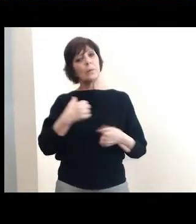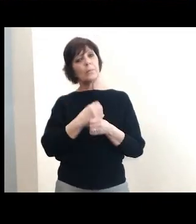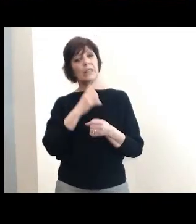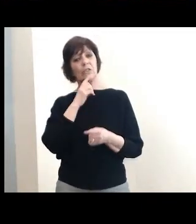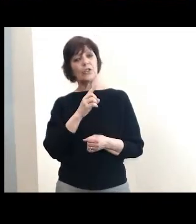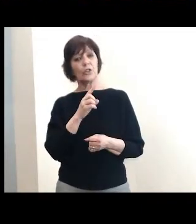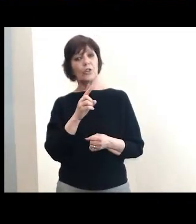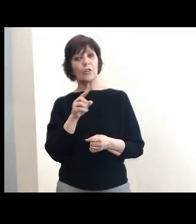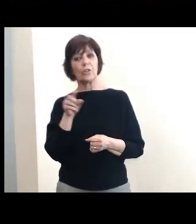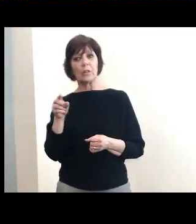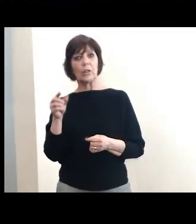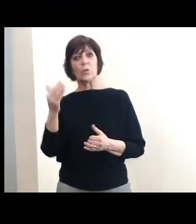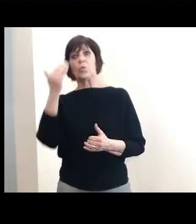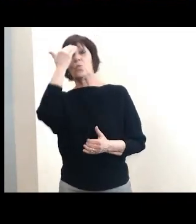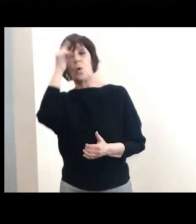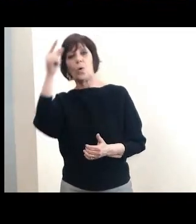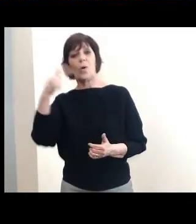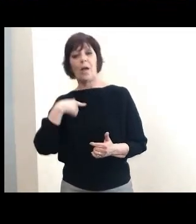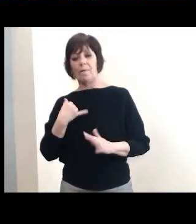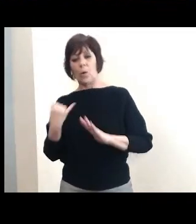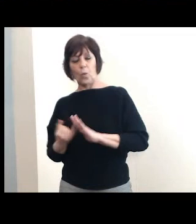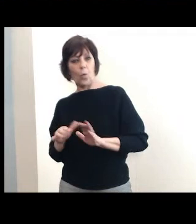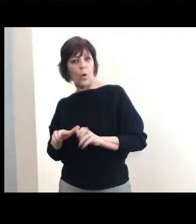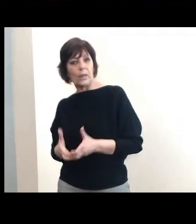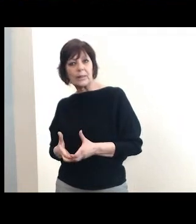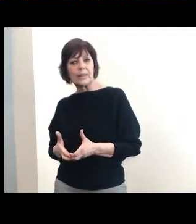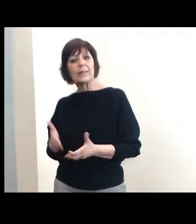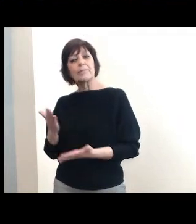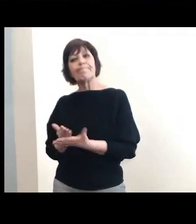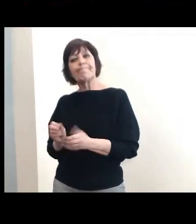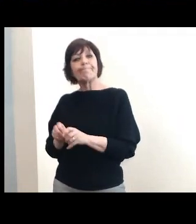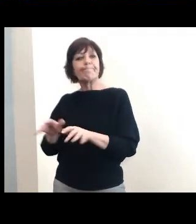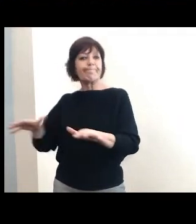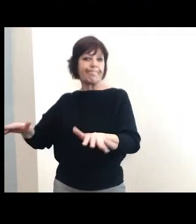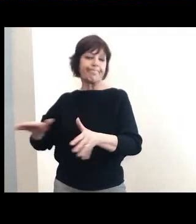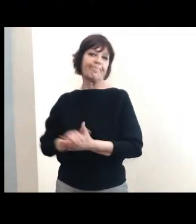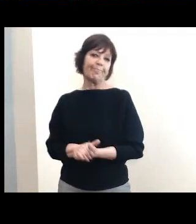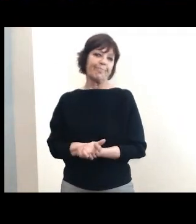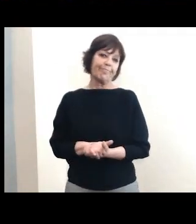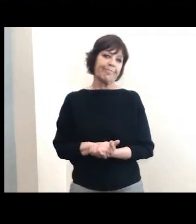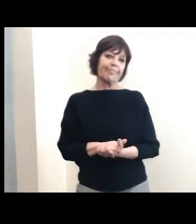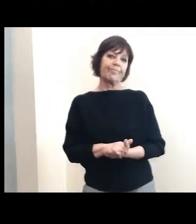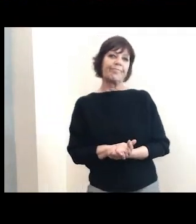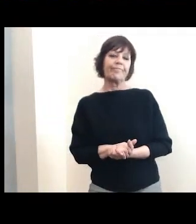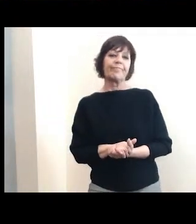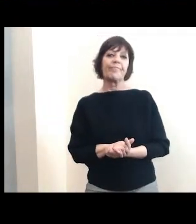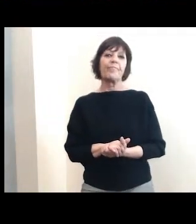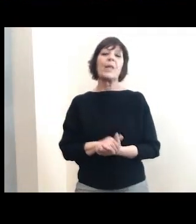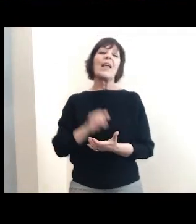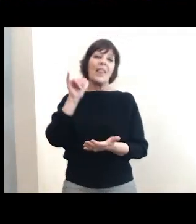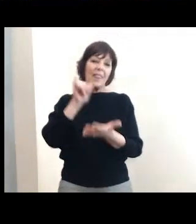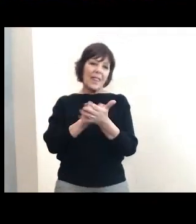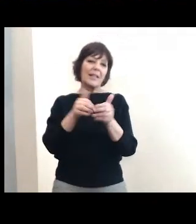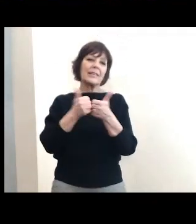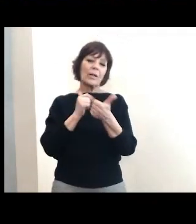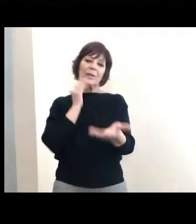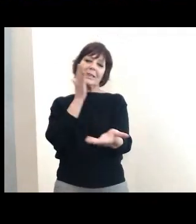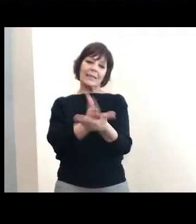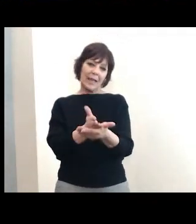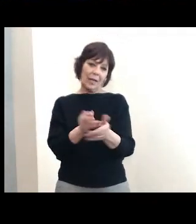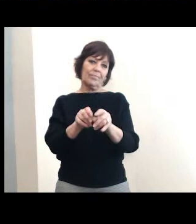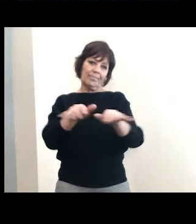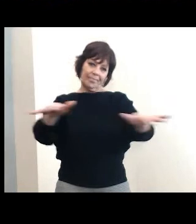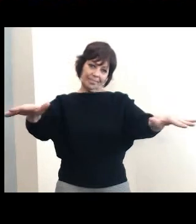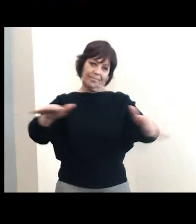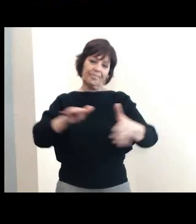people are identified, put in isolation, and close contacts are identified, they go in quarantine, and that's how we break the chain of